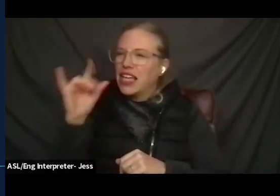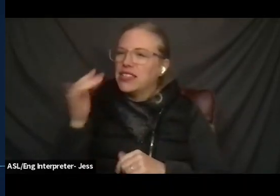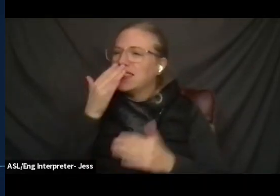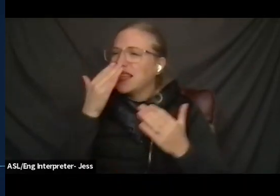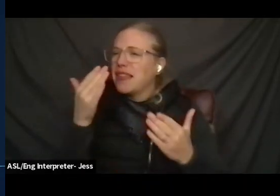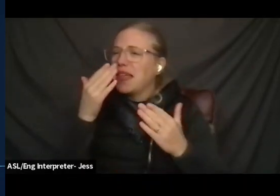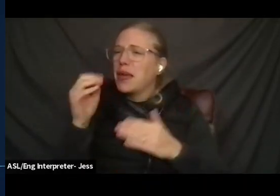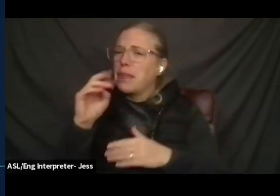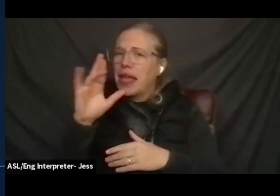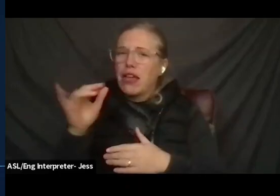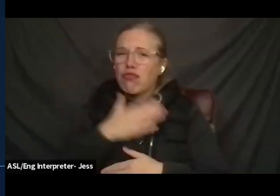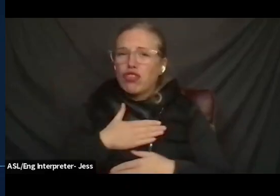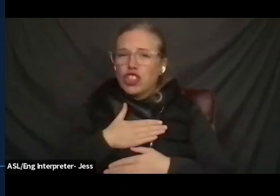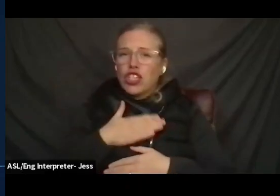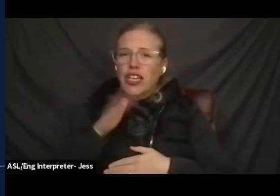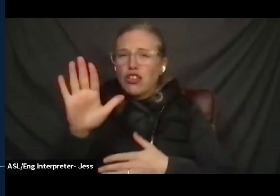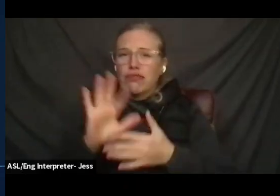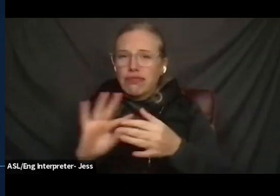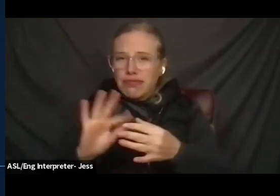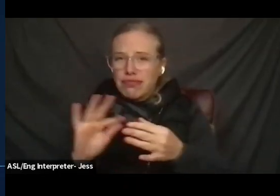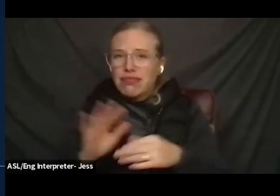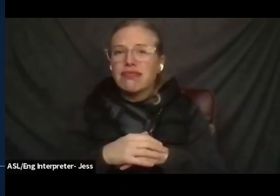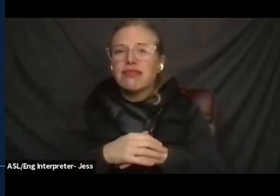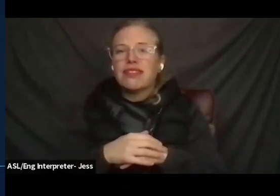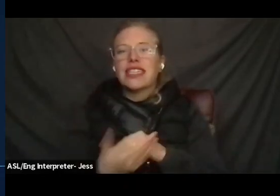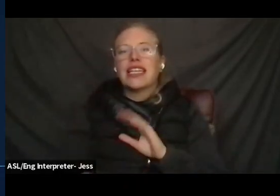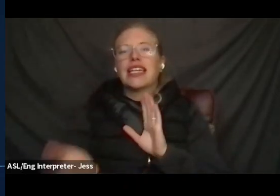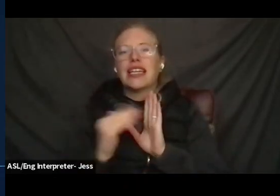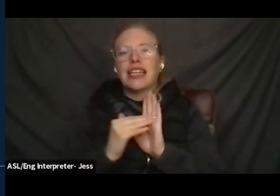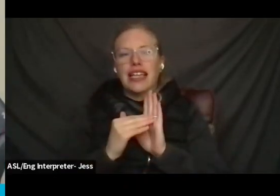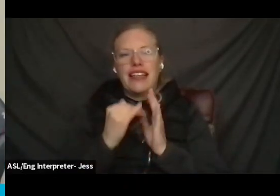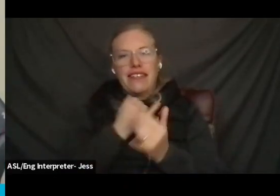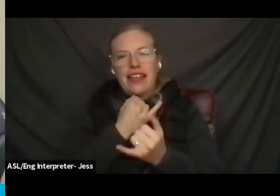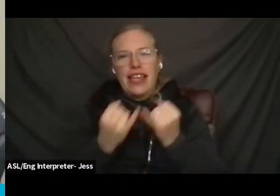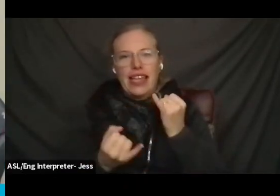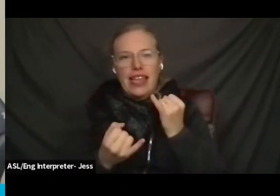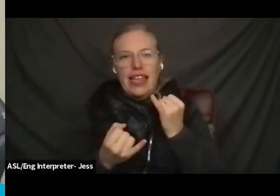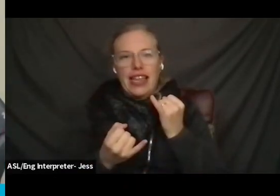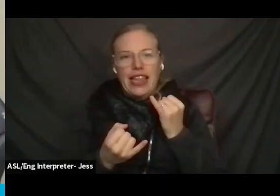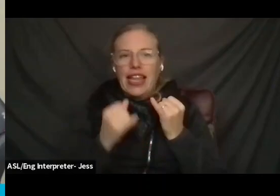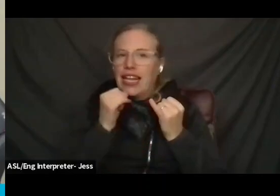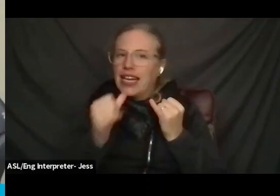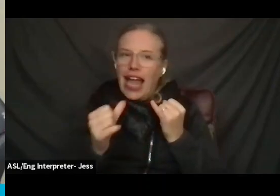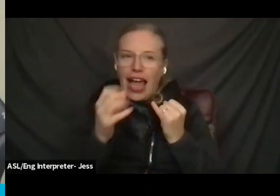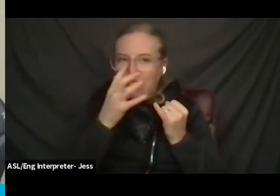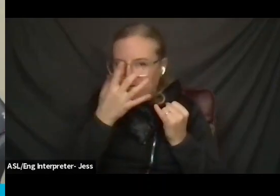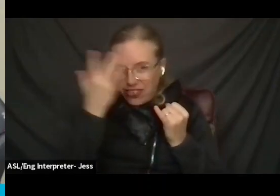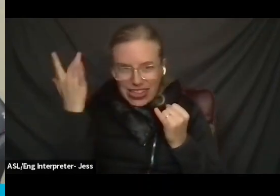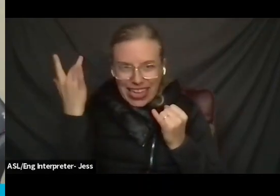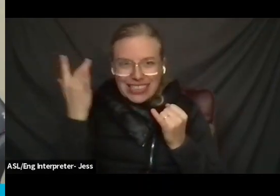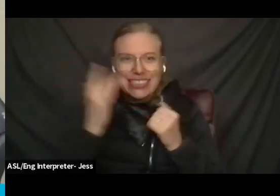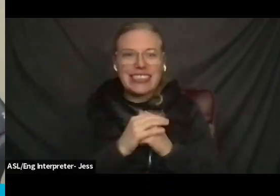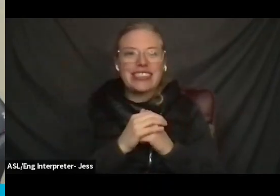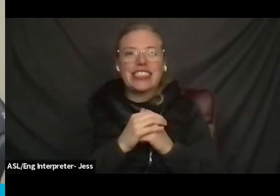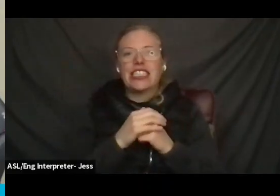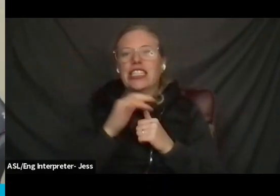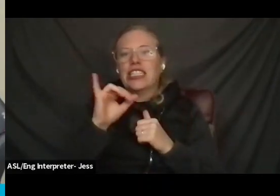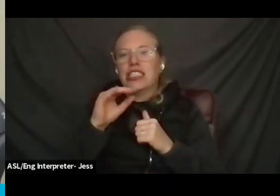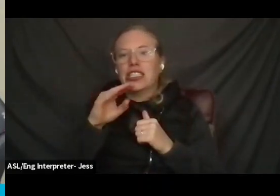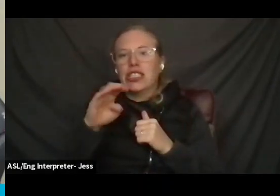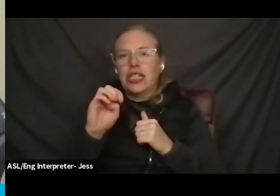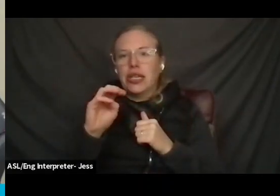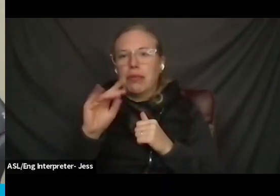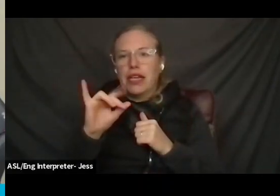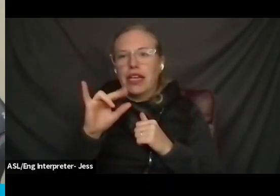much, Mary. We appreciate it. And we have finally, and last but certainly not least, Jamie Magellan